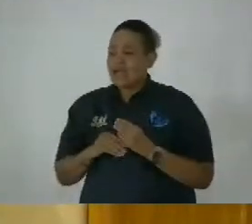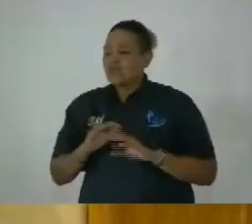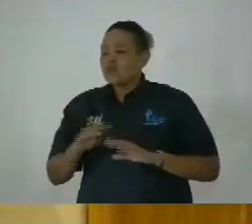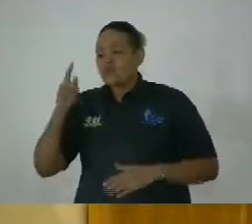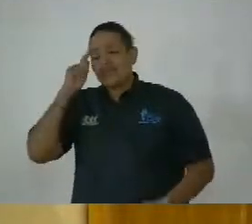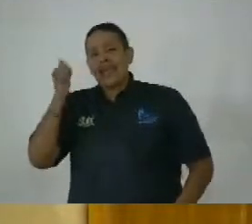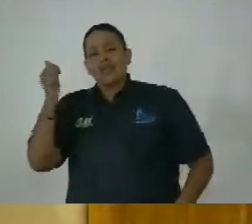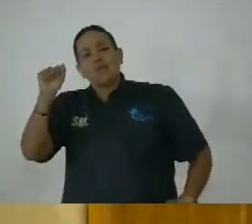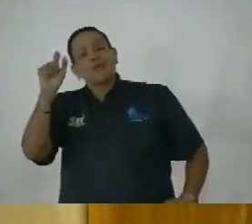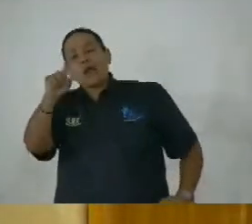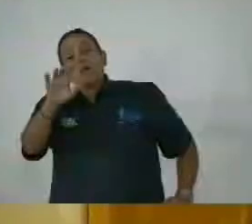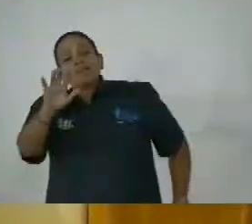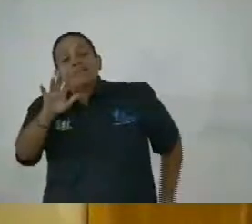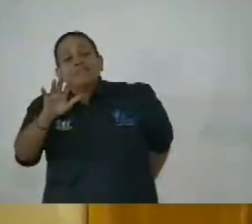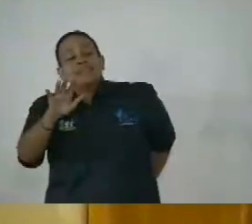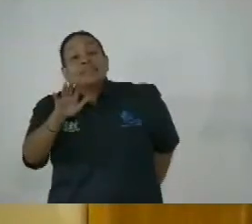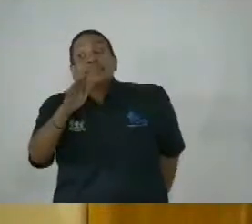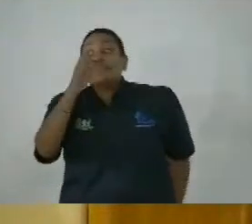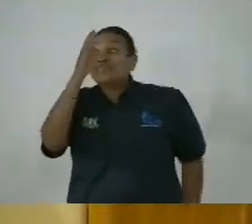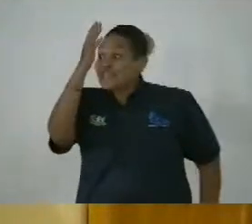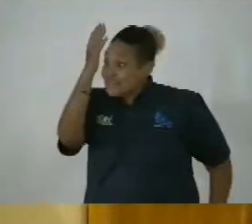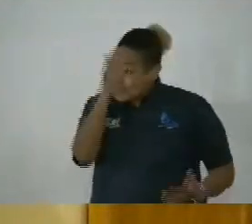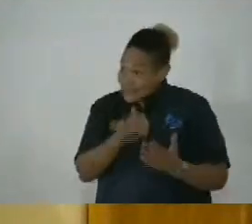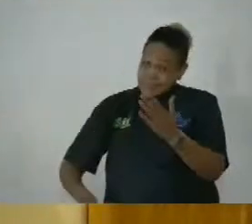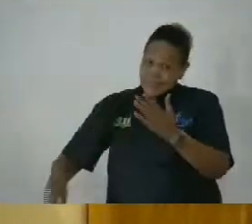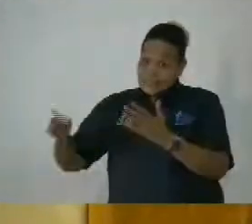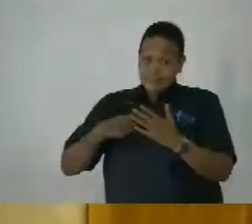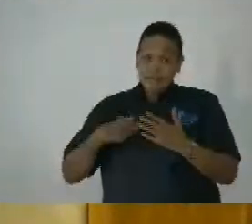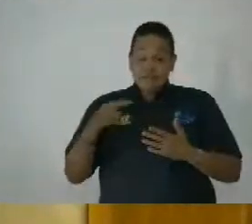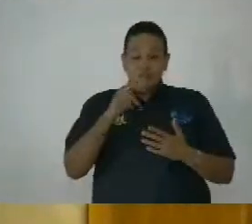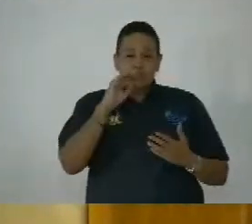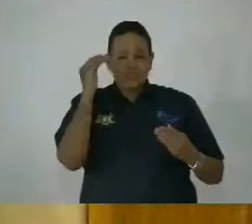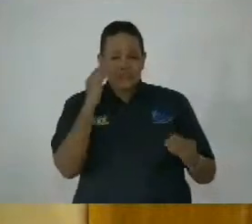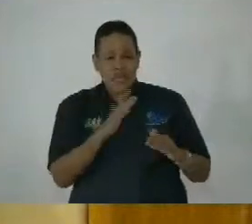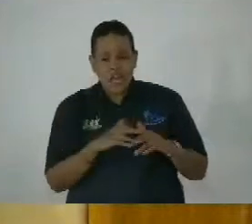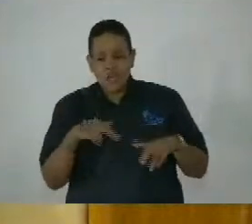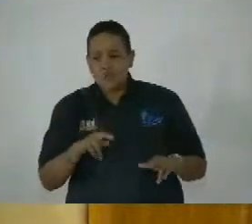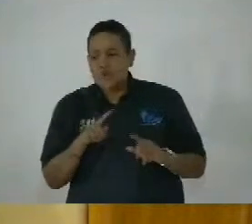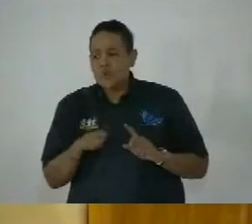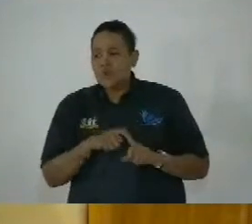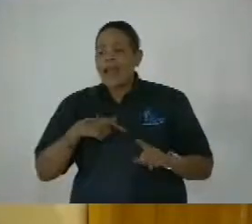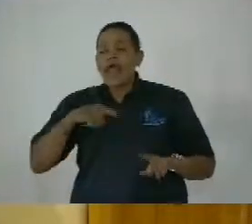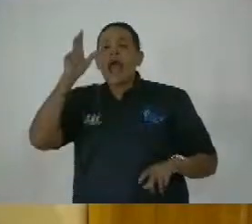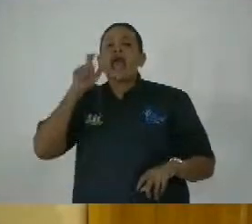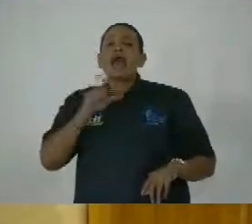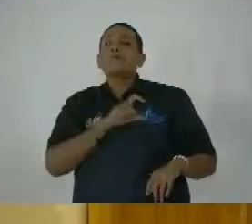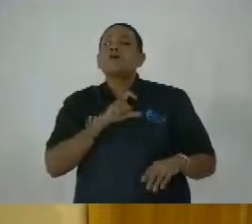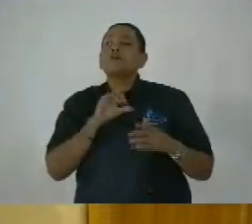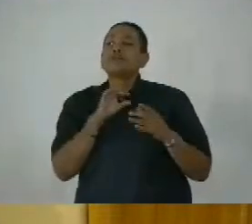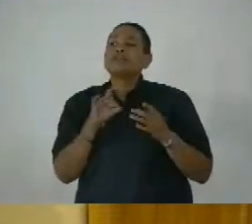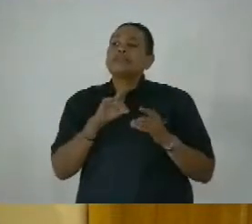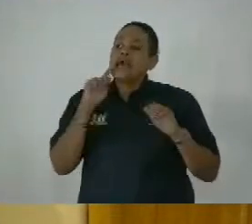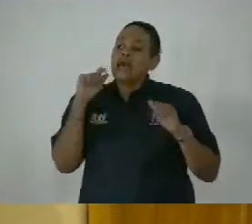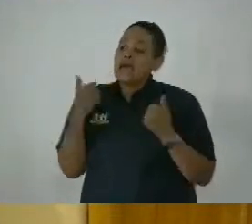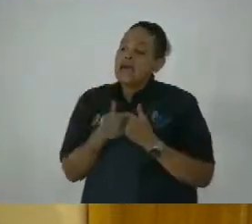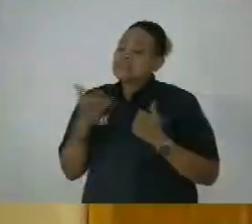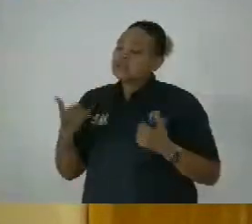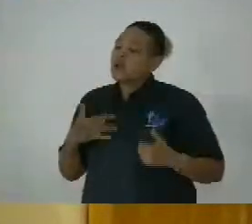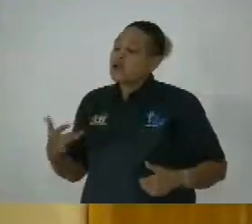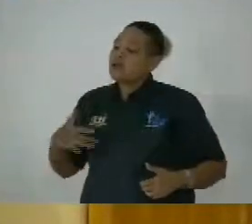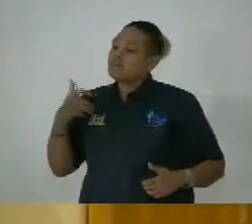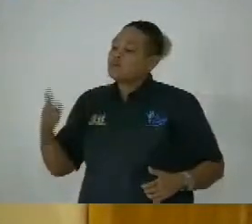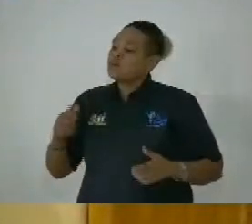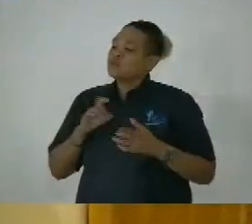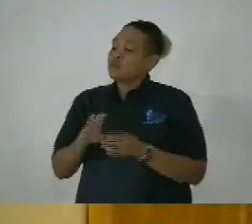can question that. No. As some of my friends will say on the road, you know, when I hear a policeman talk after an accident now, I feel good about